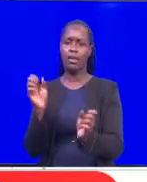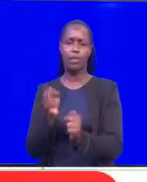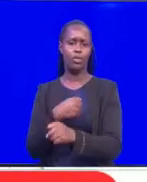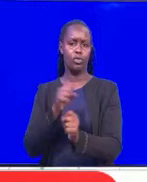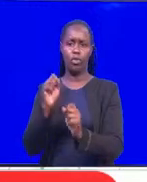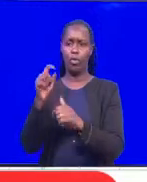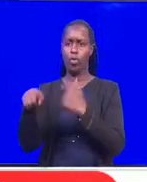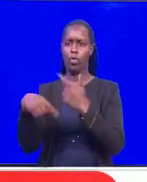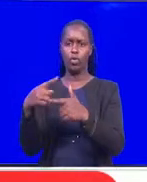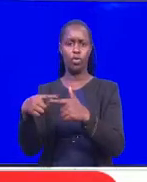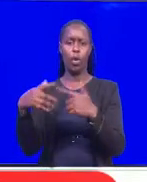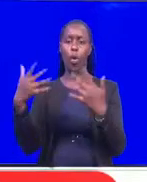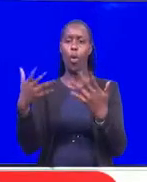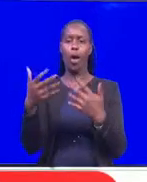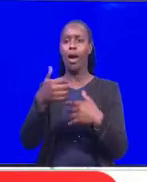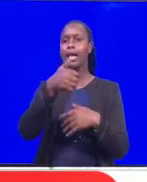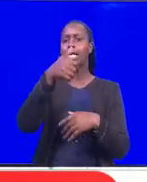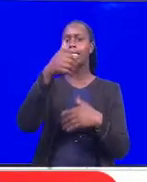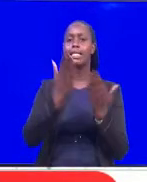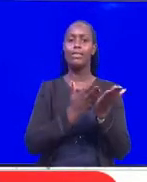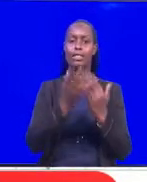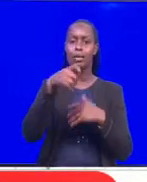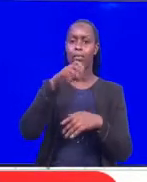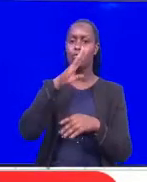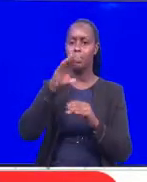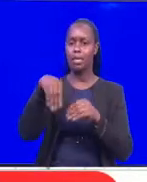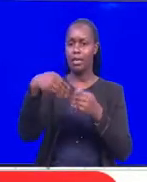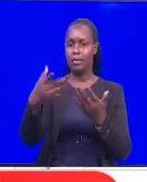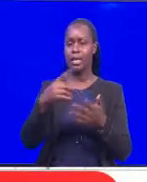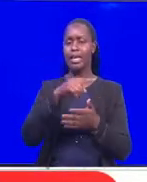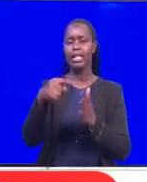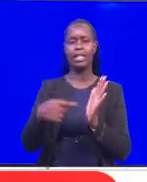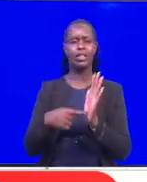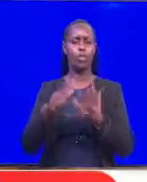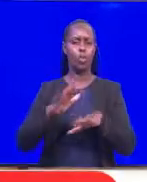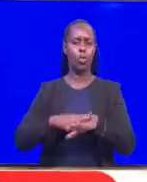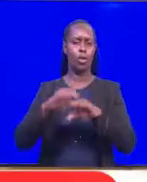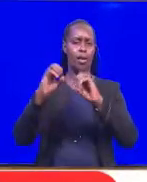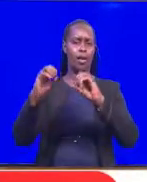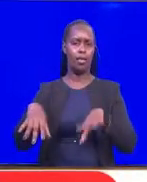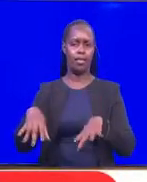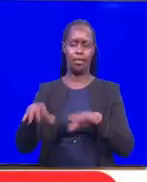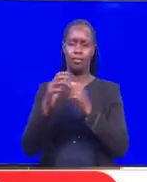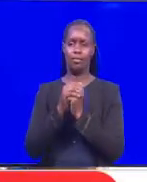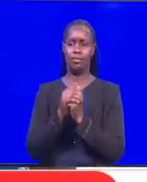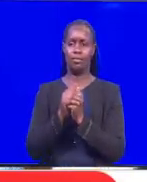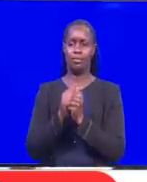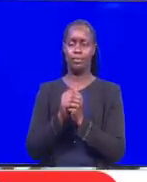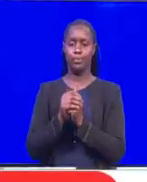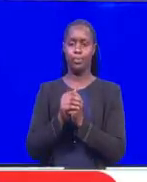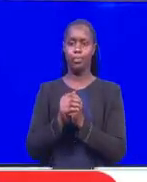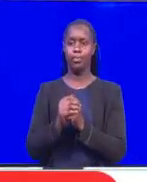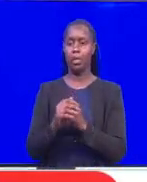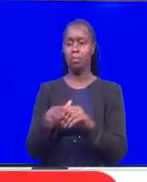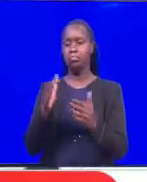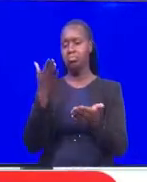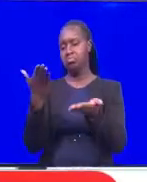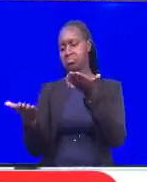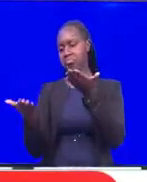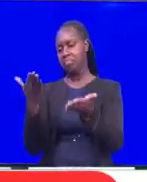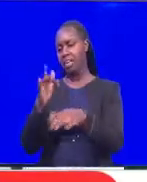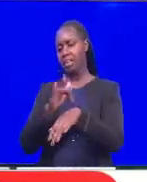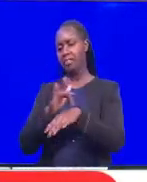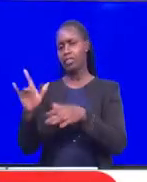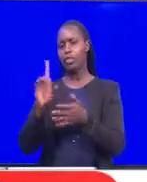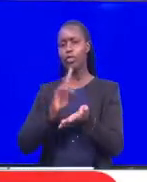serving other Kenyans. It is improper and this is injustice against the poor. Assessing the effects of the doctor strike in